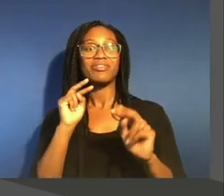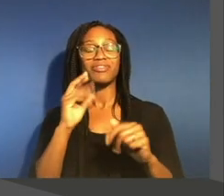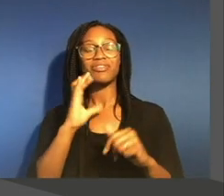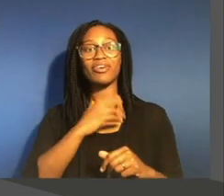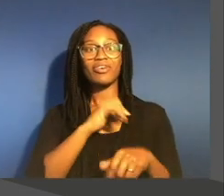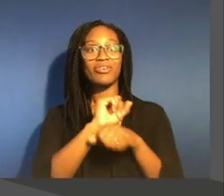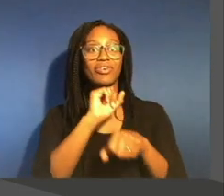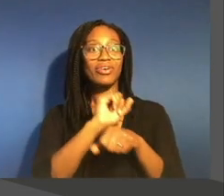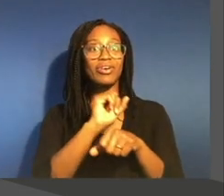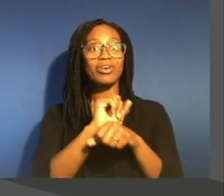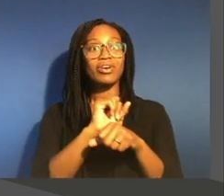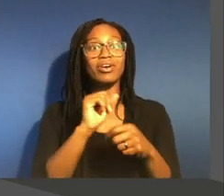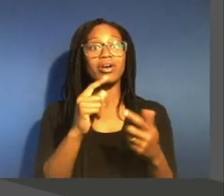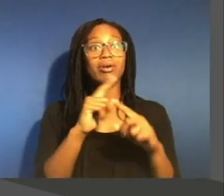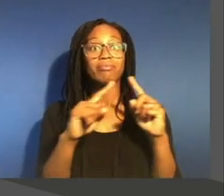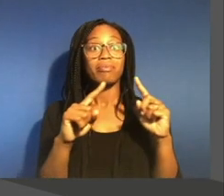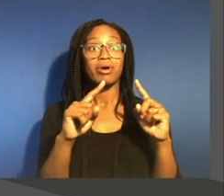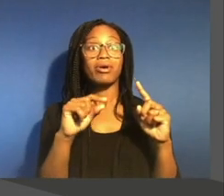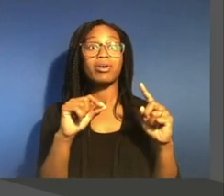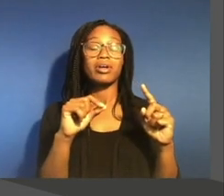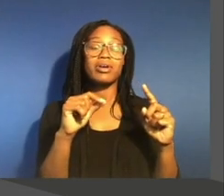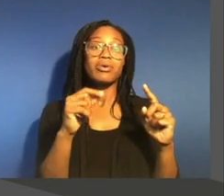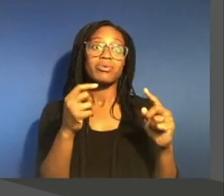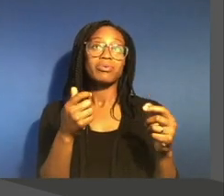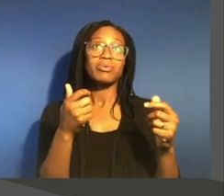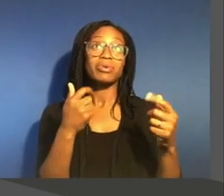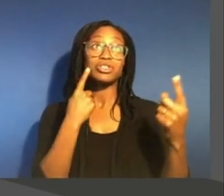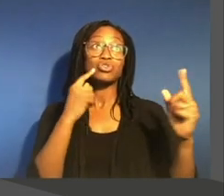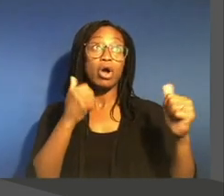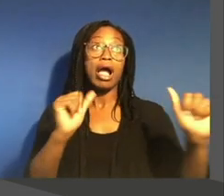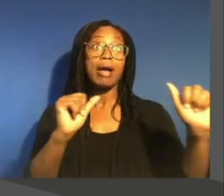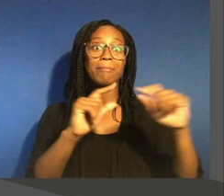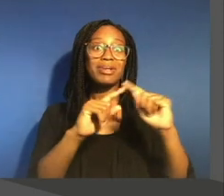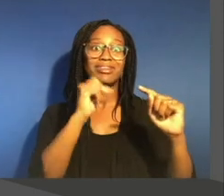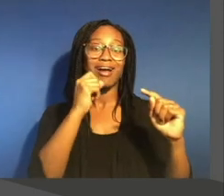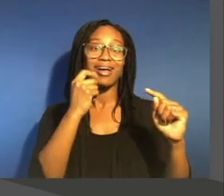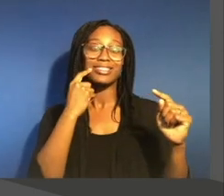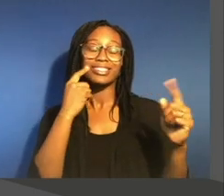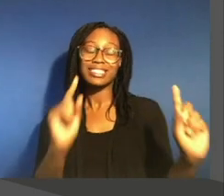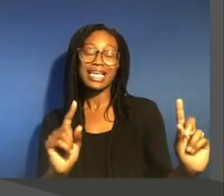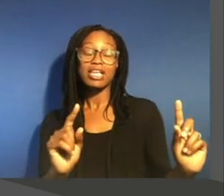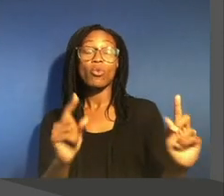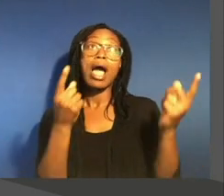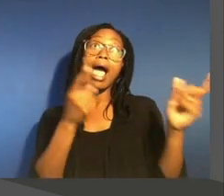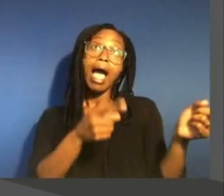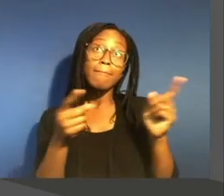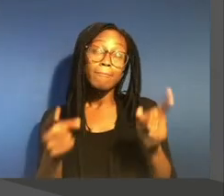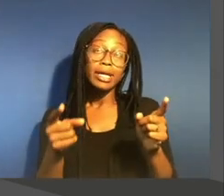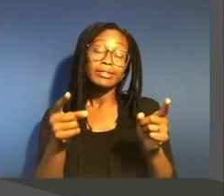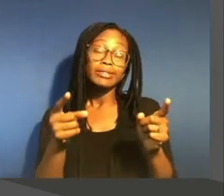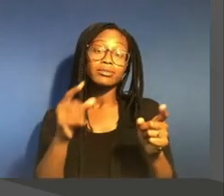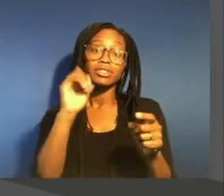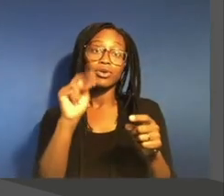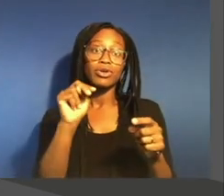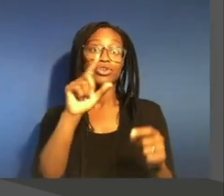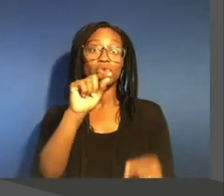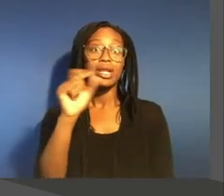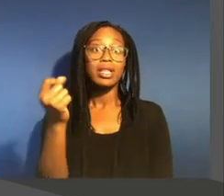but we didn't succeed. At the end, finally, in 2011, on January the 13th, Mario was